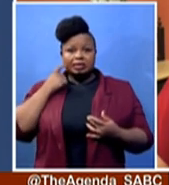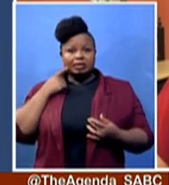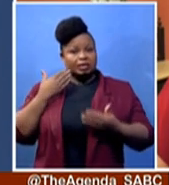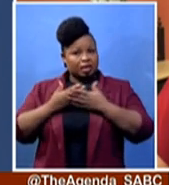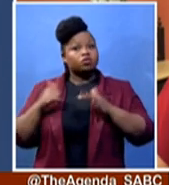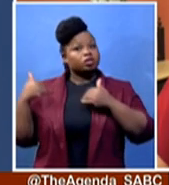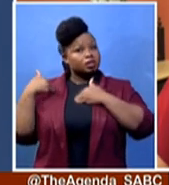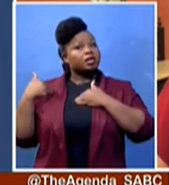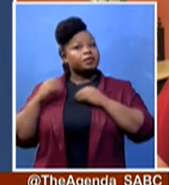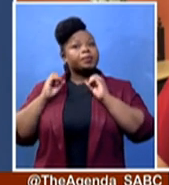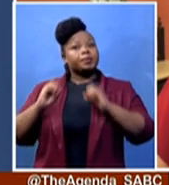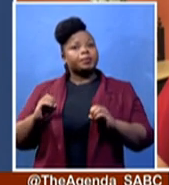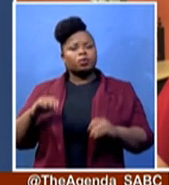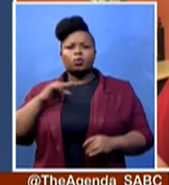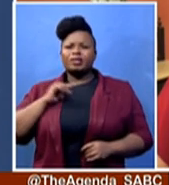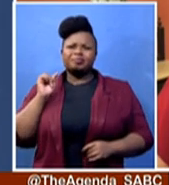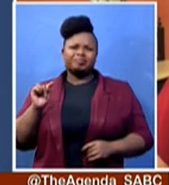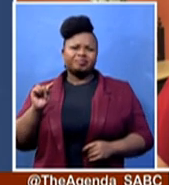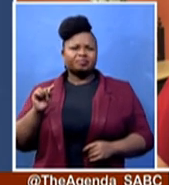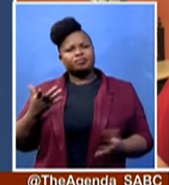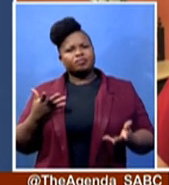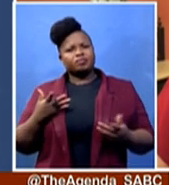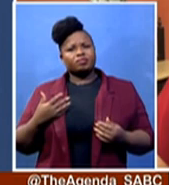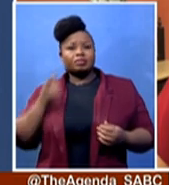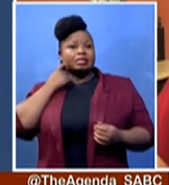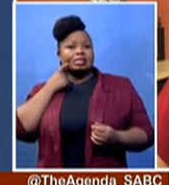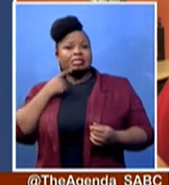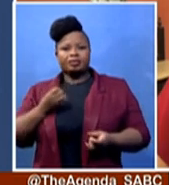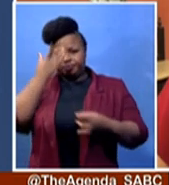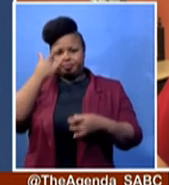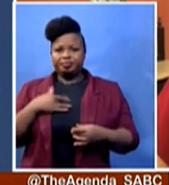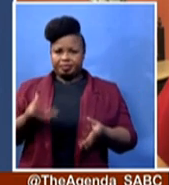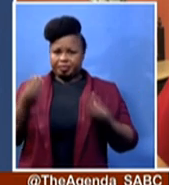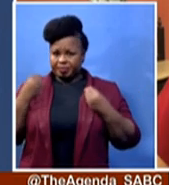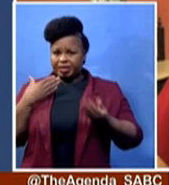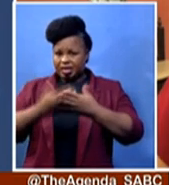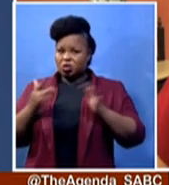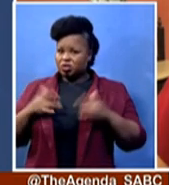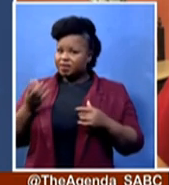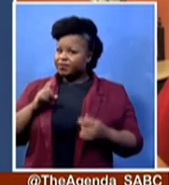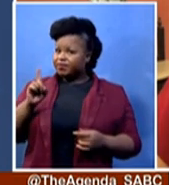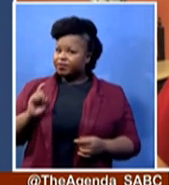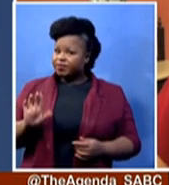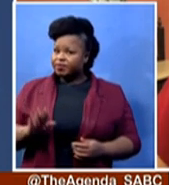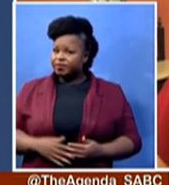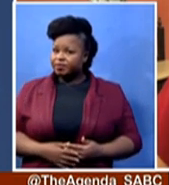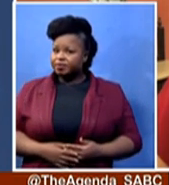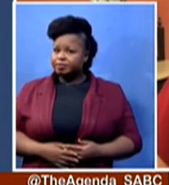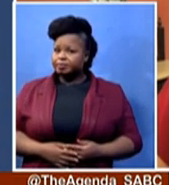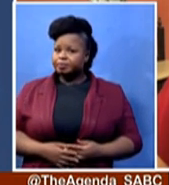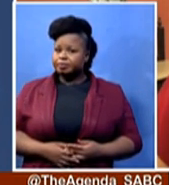of contracting the virus? Is that a major concern?